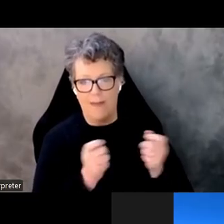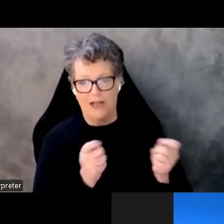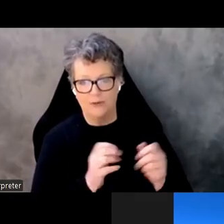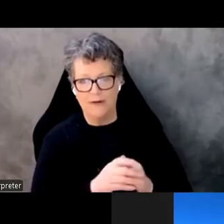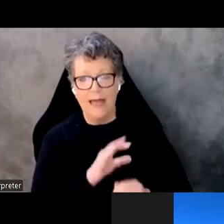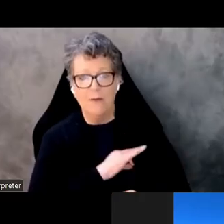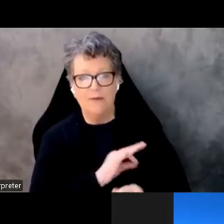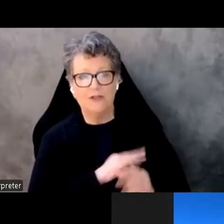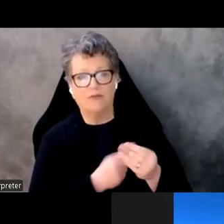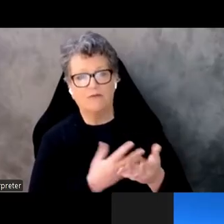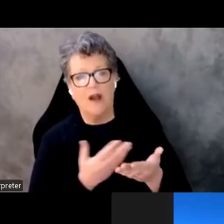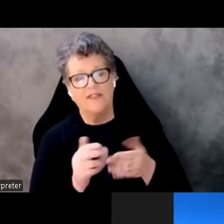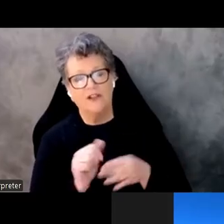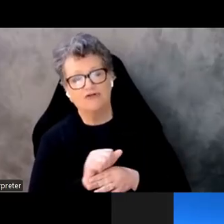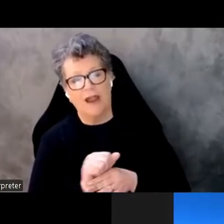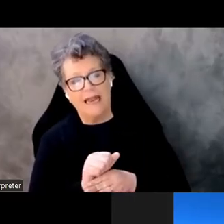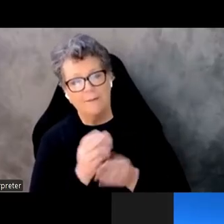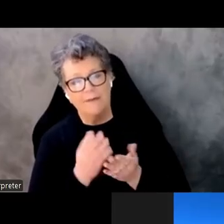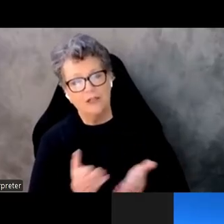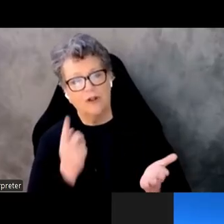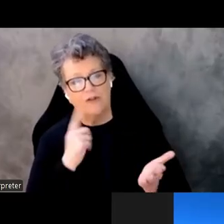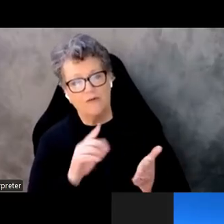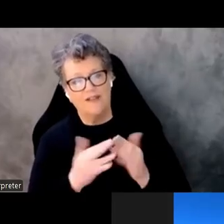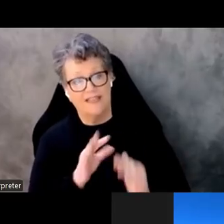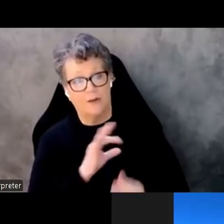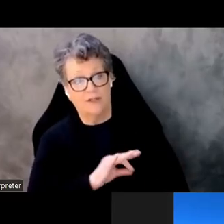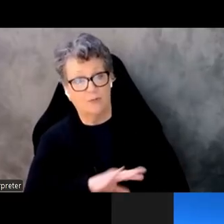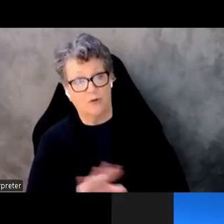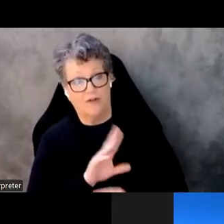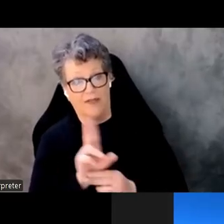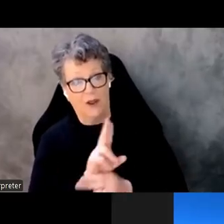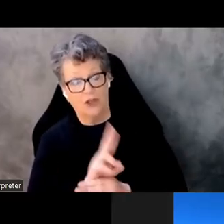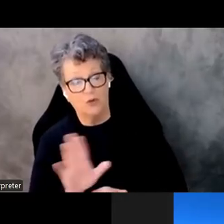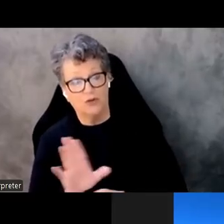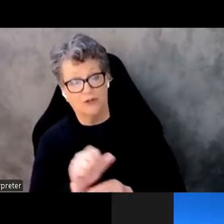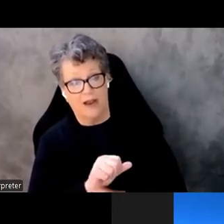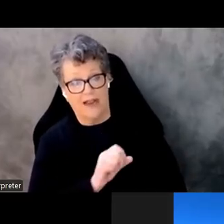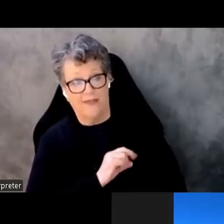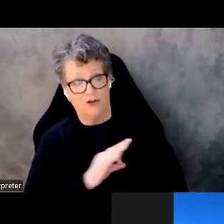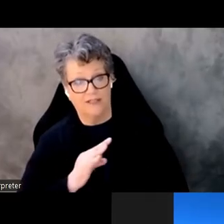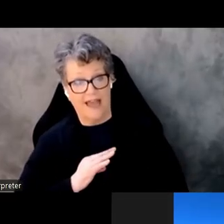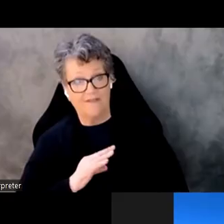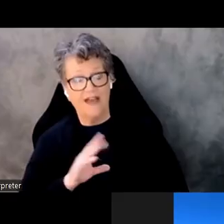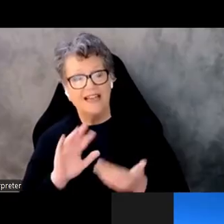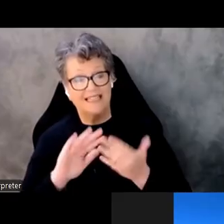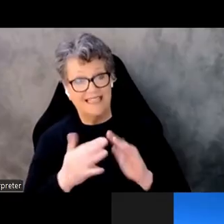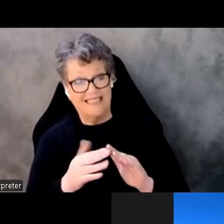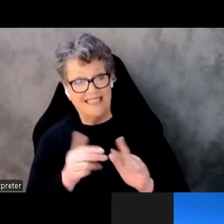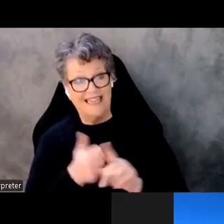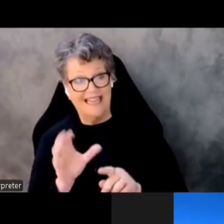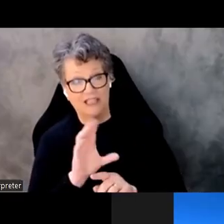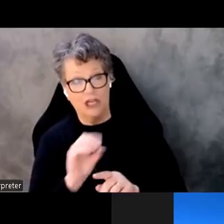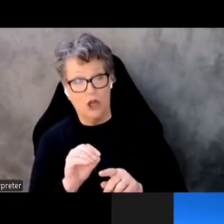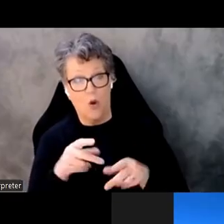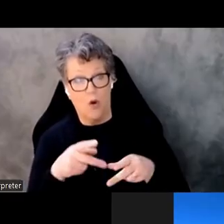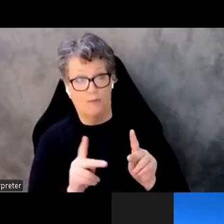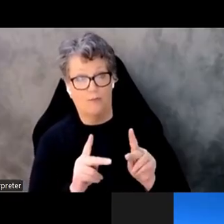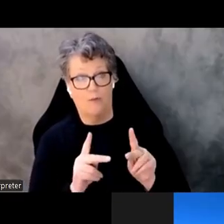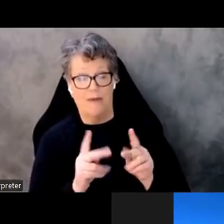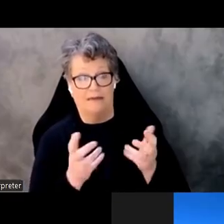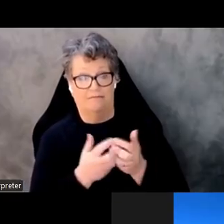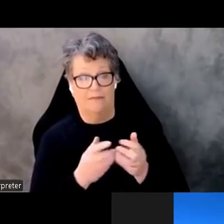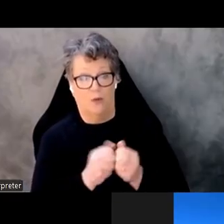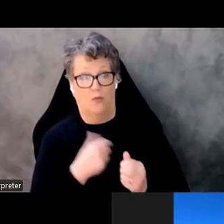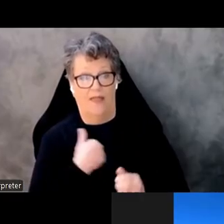training materials along to the City of Pittsburgh for their use in training their staff, because the City of Pittsburgh is a co-permittee with us on